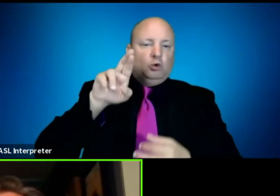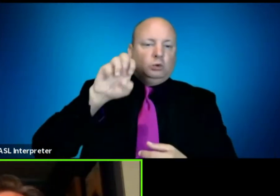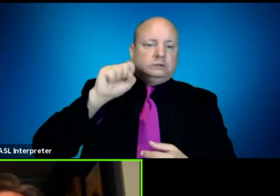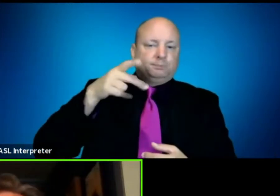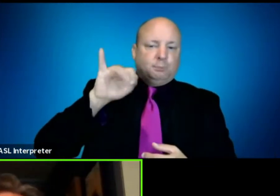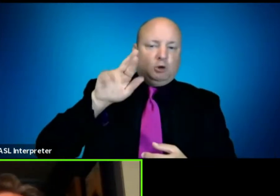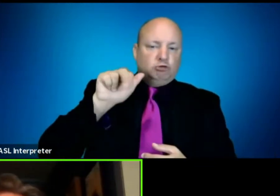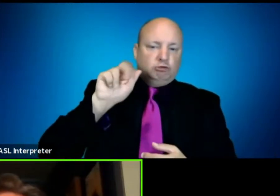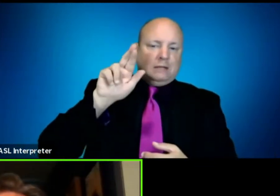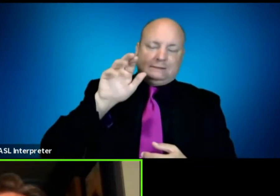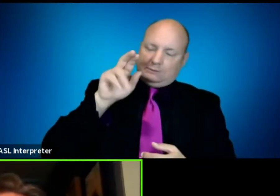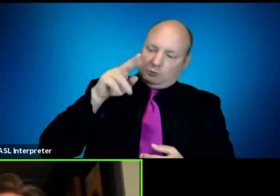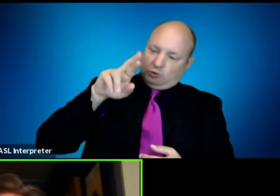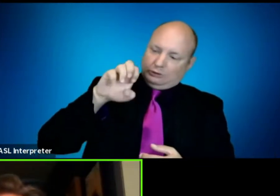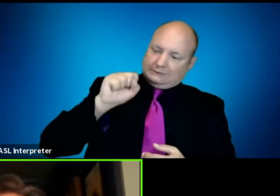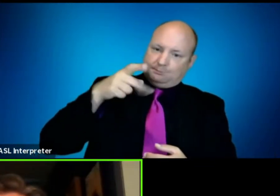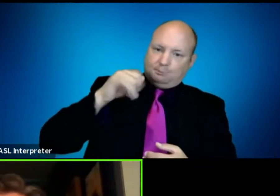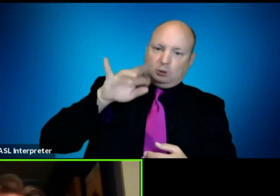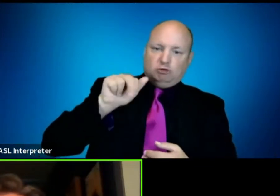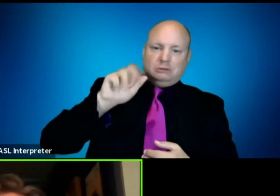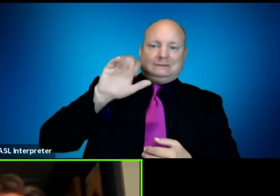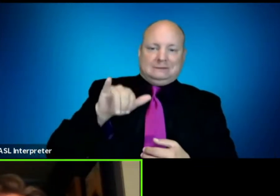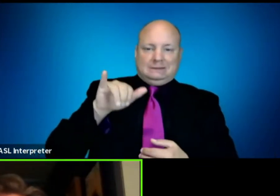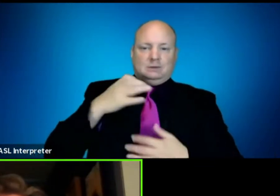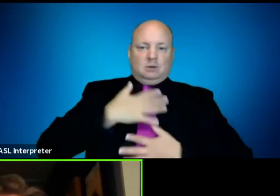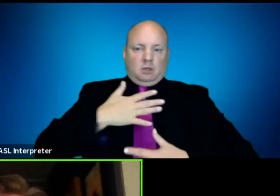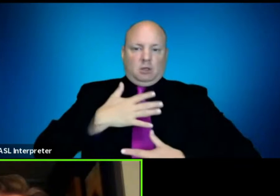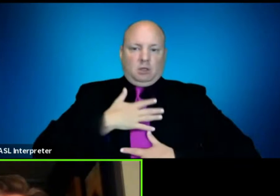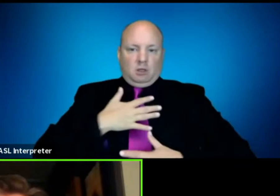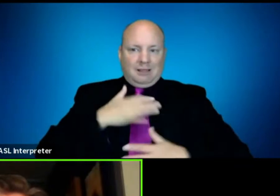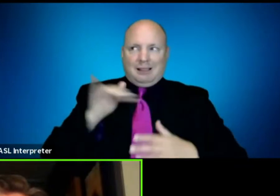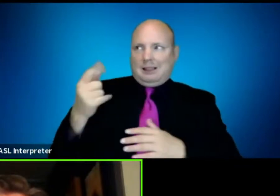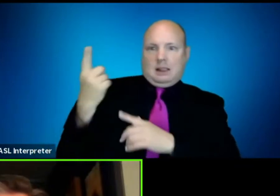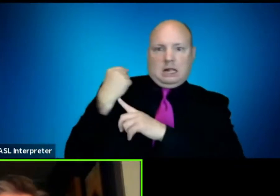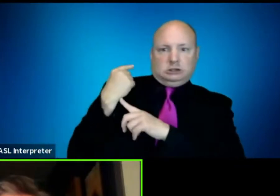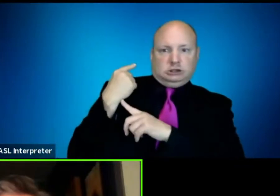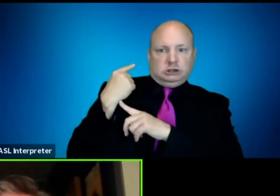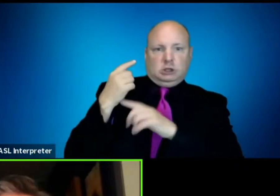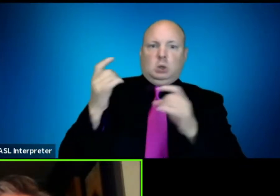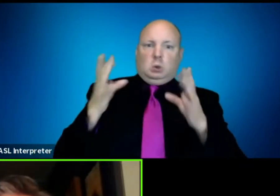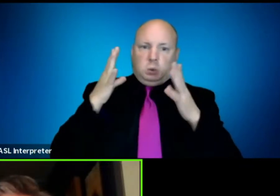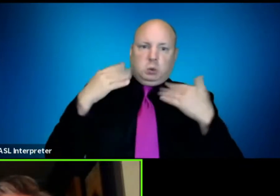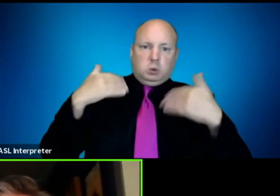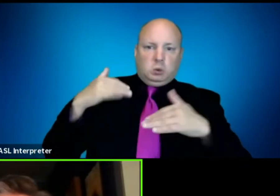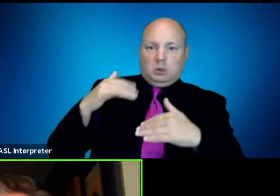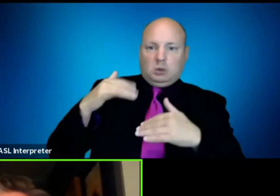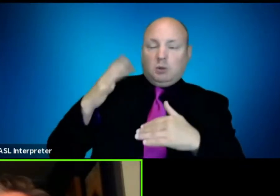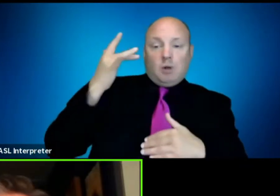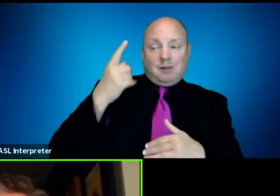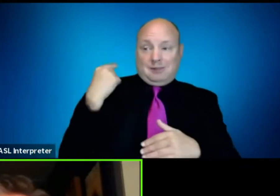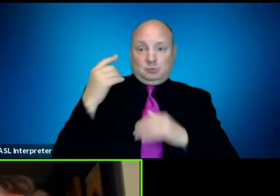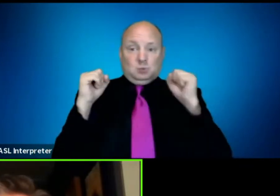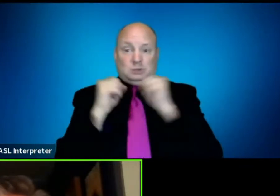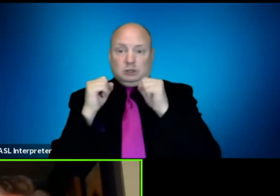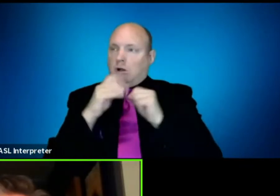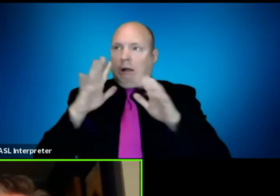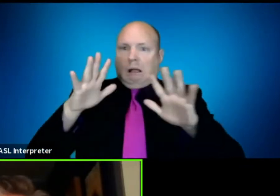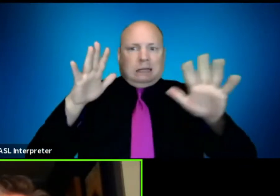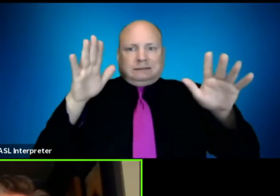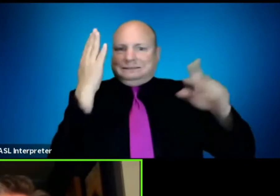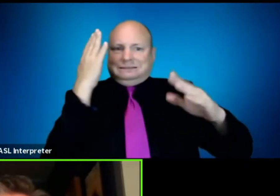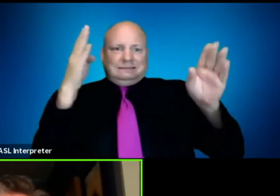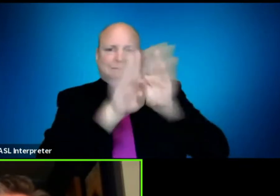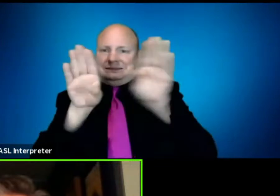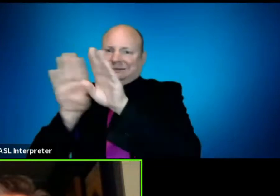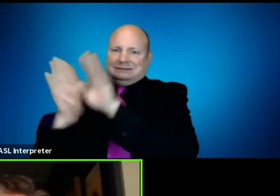was, it didn't circulate much last winter. And part of that is due to the measures we had in place last winter. We weren't getting together